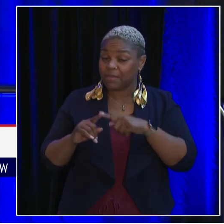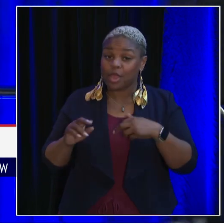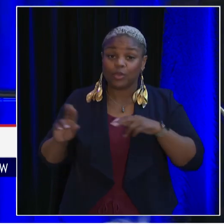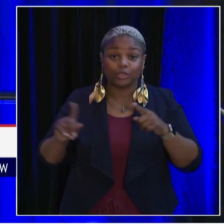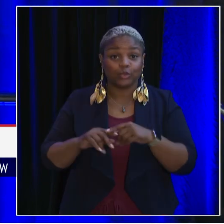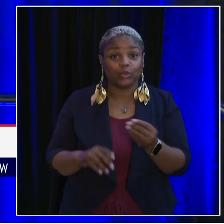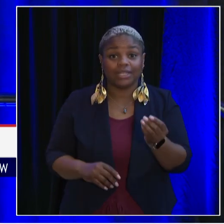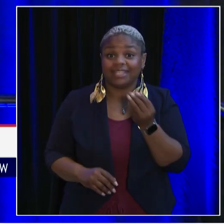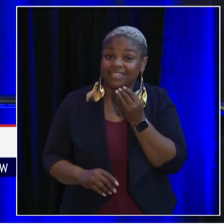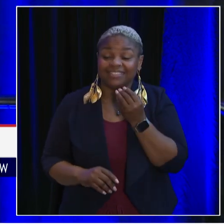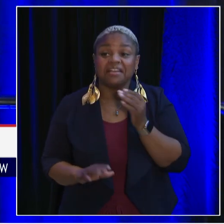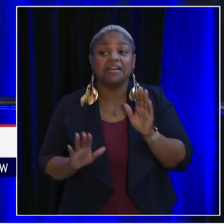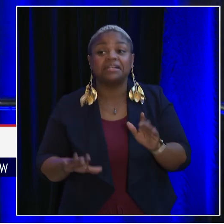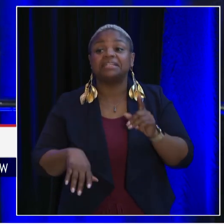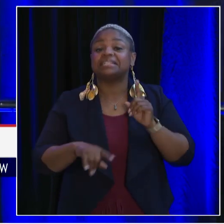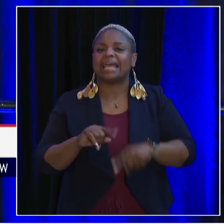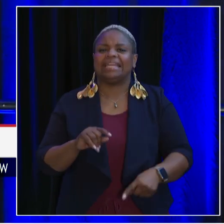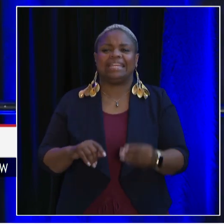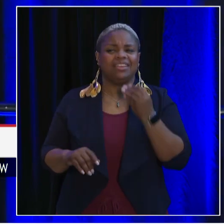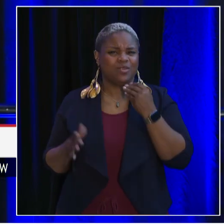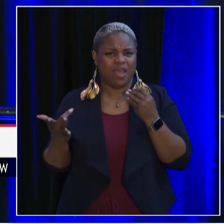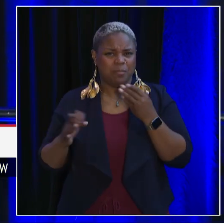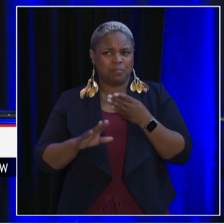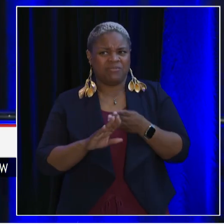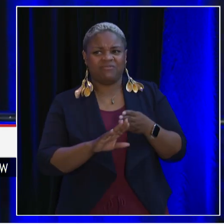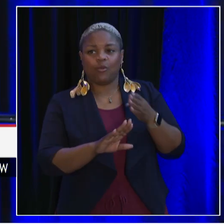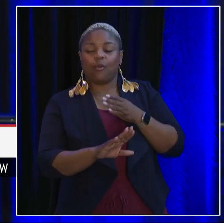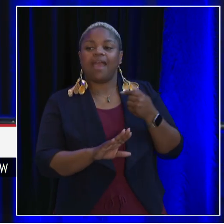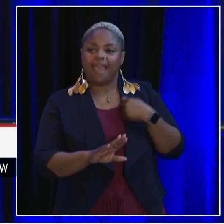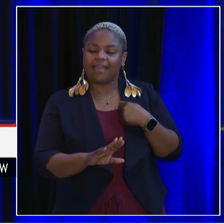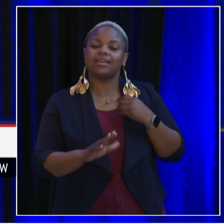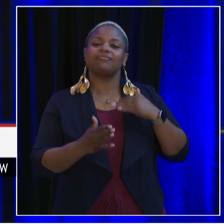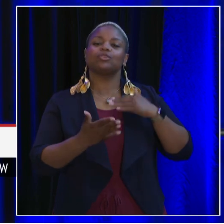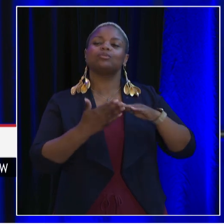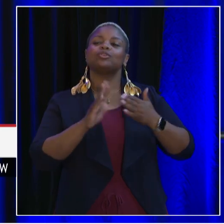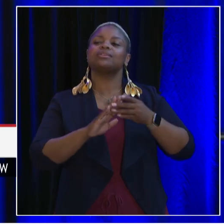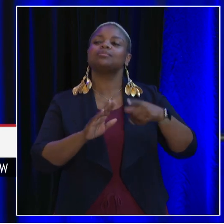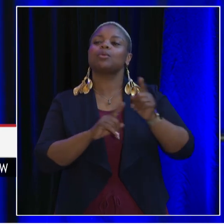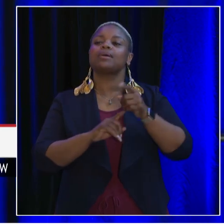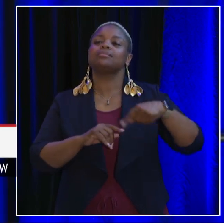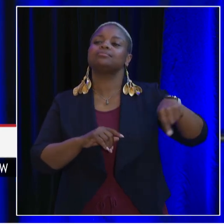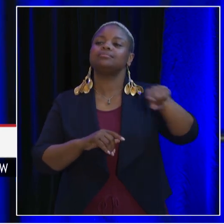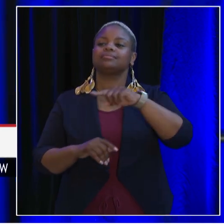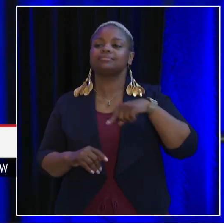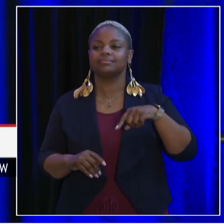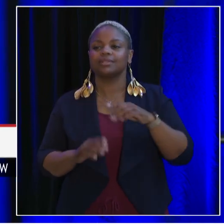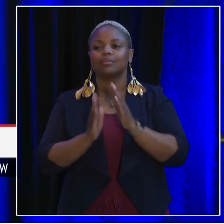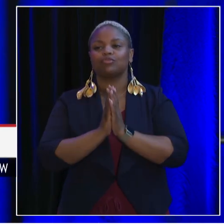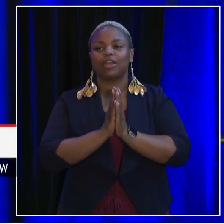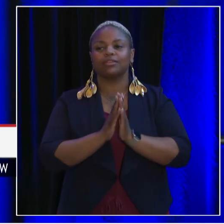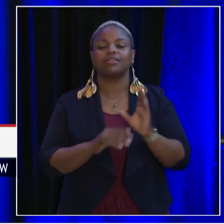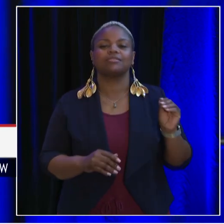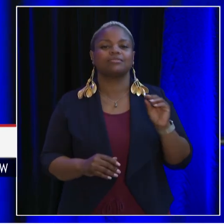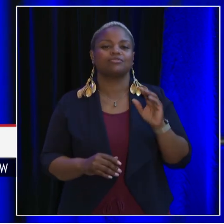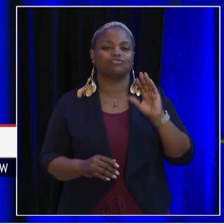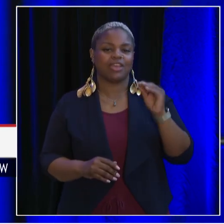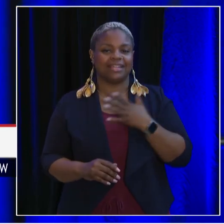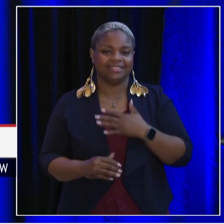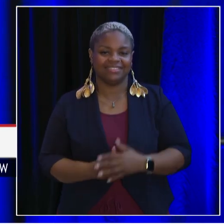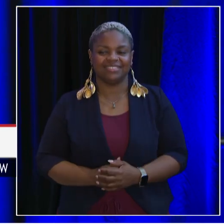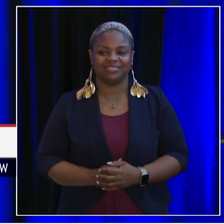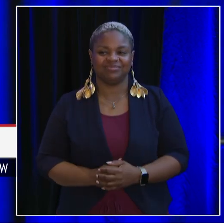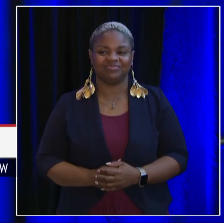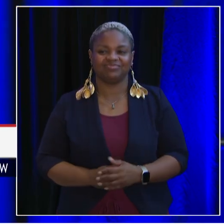But we cannot eat before we have a community prayer and grace. And here to offer our community prayer